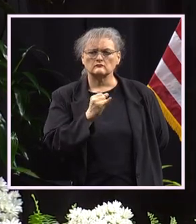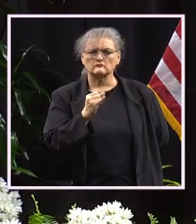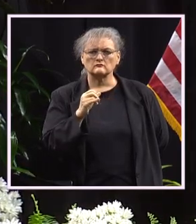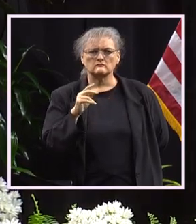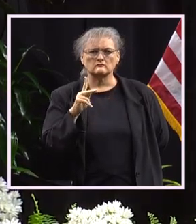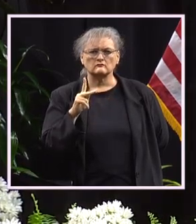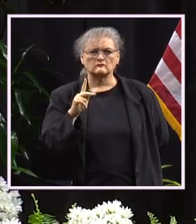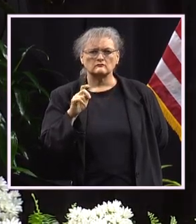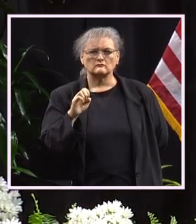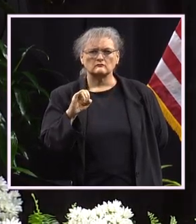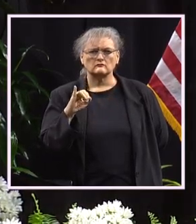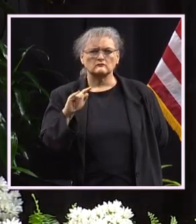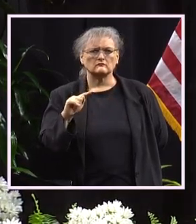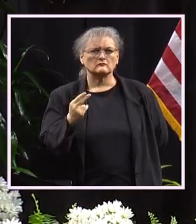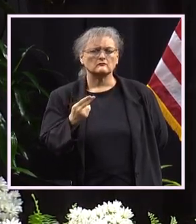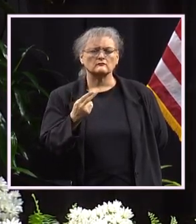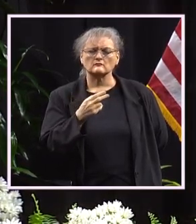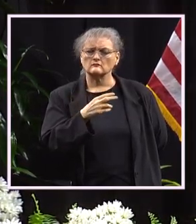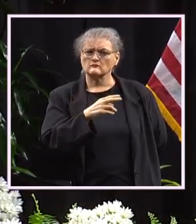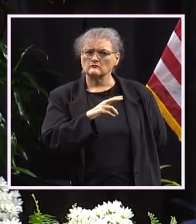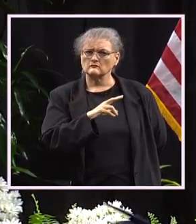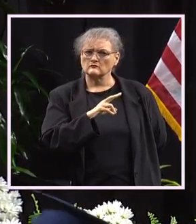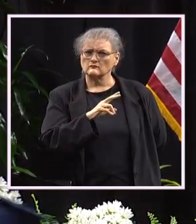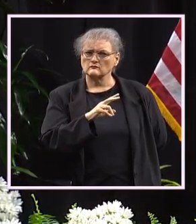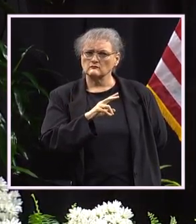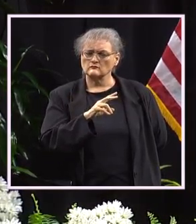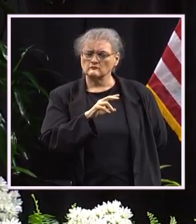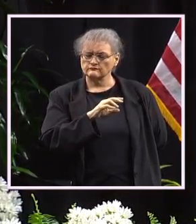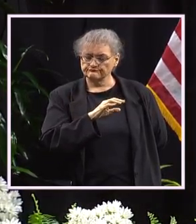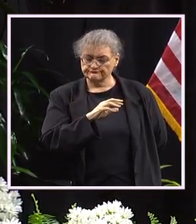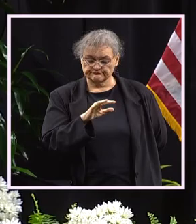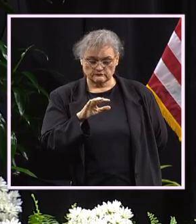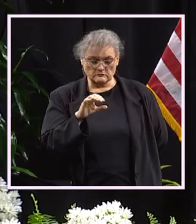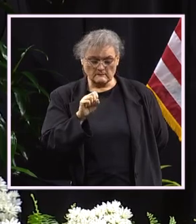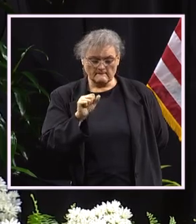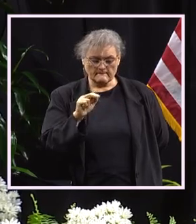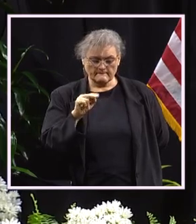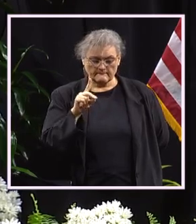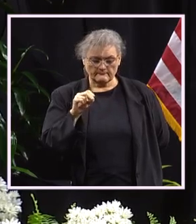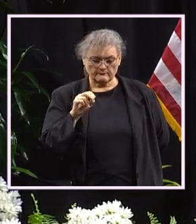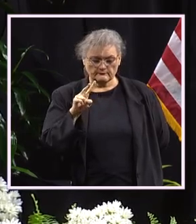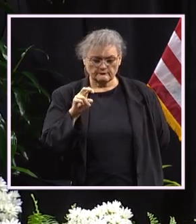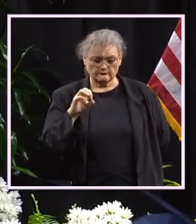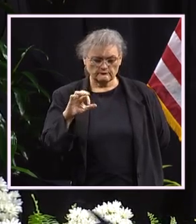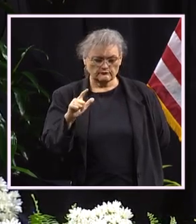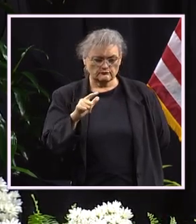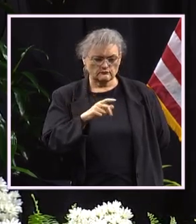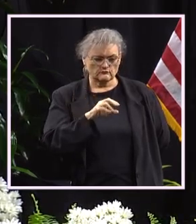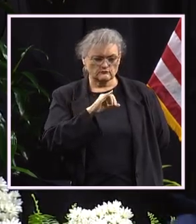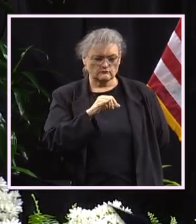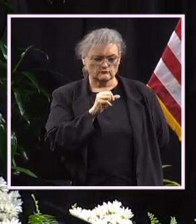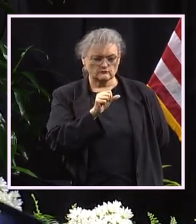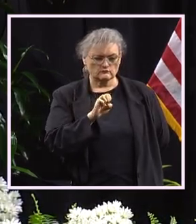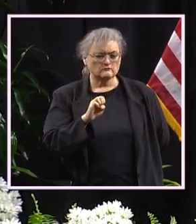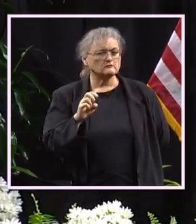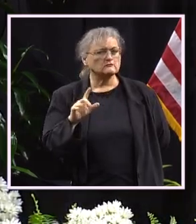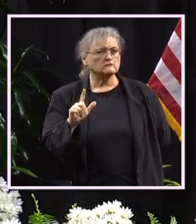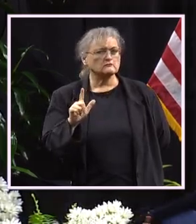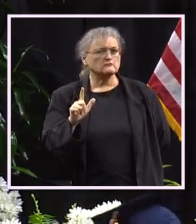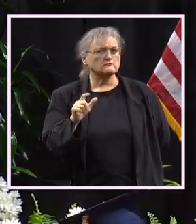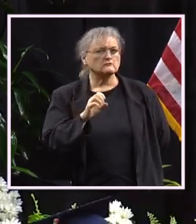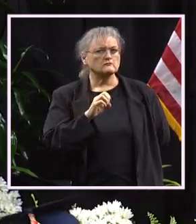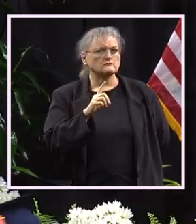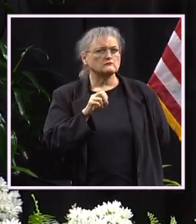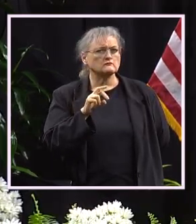Colton J. Keith. Pedro Sandoval. Jose Fernando Lopez,